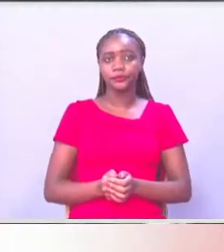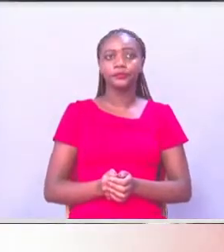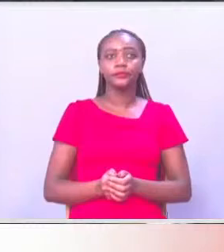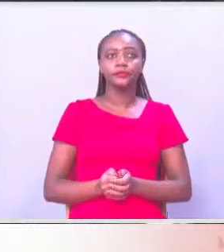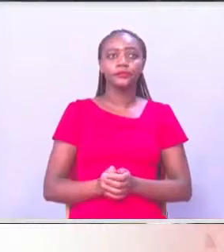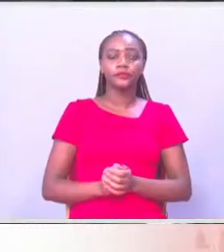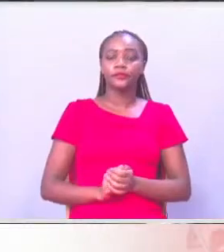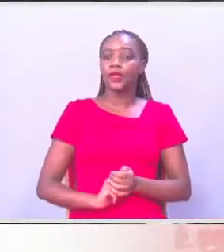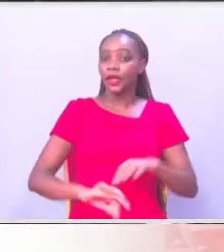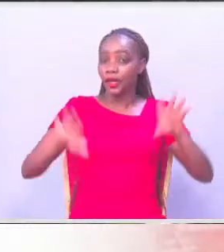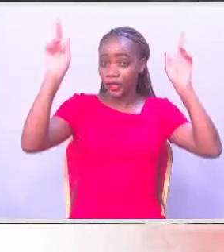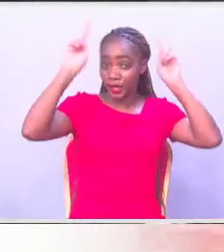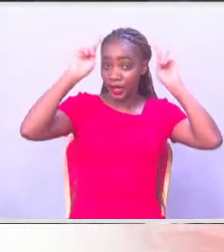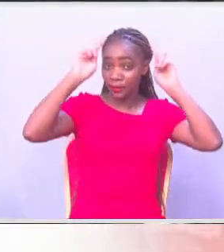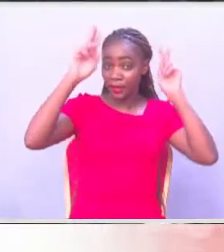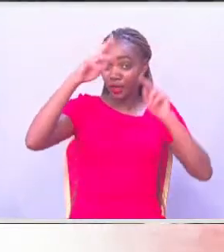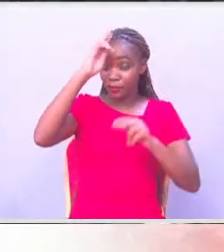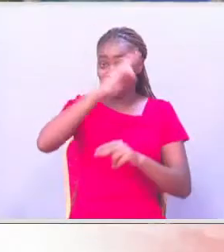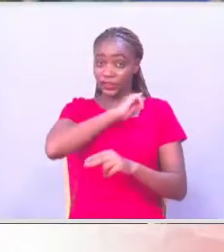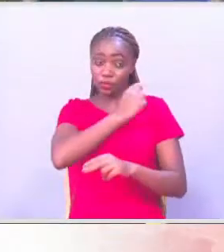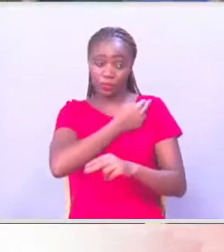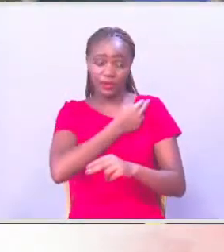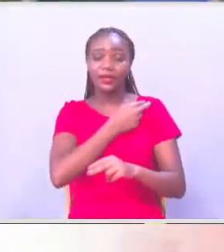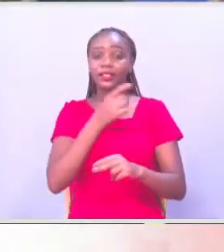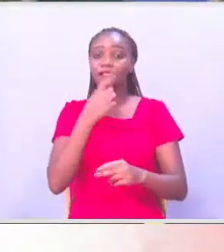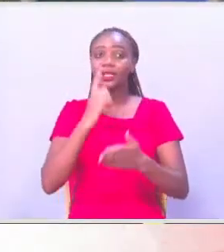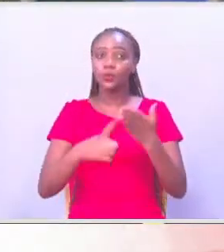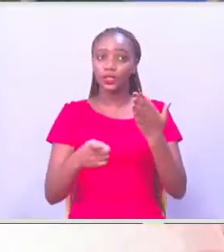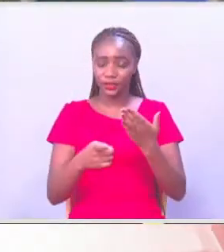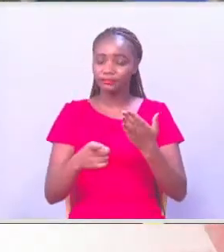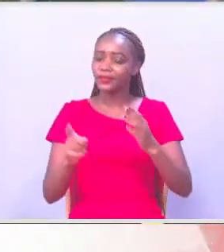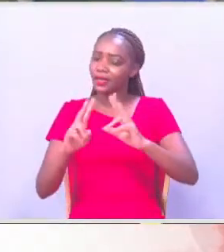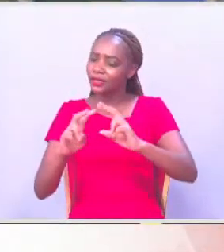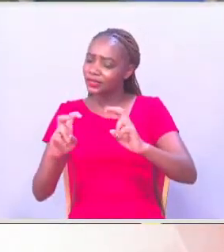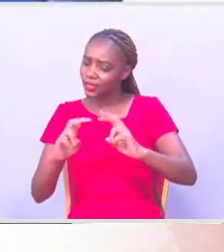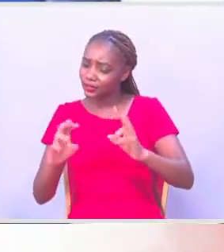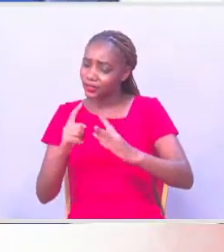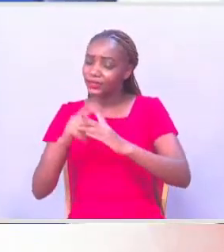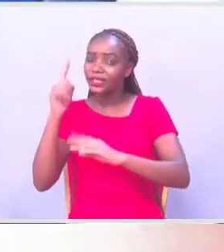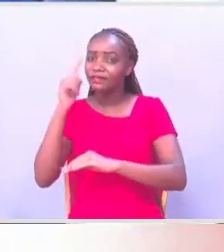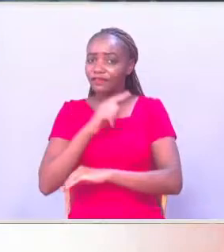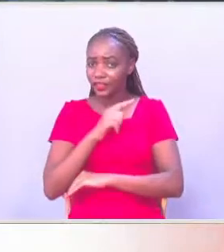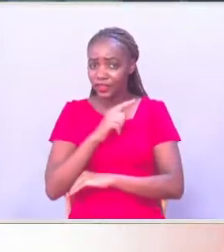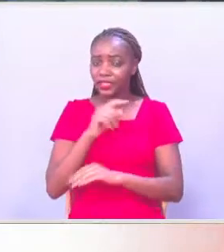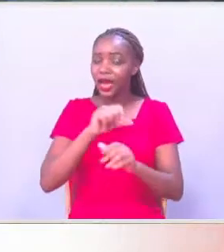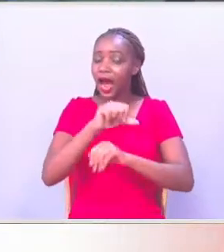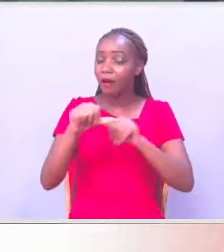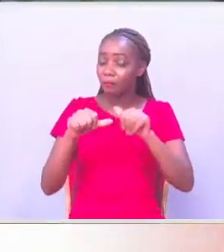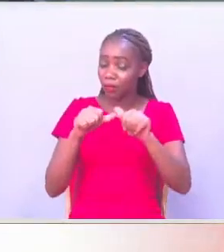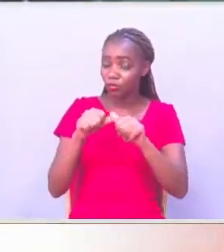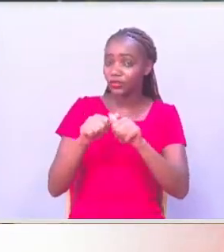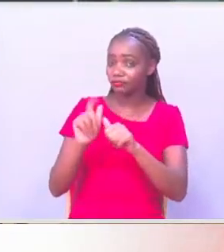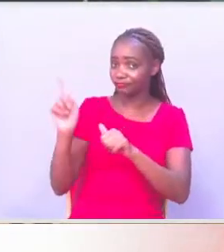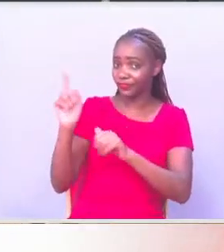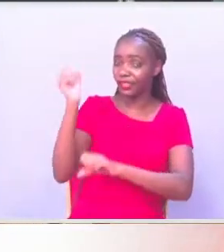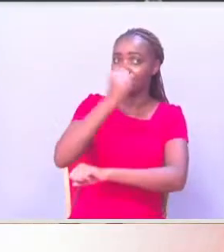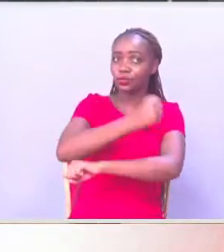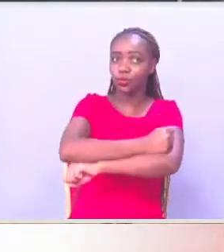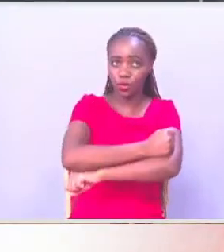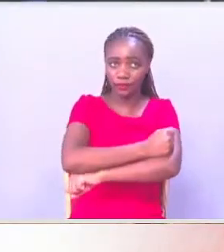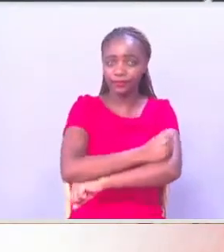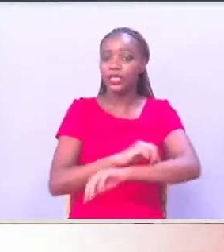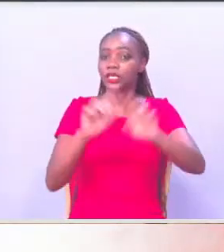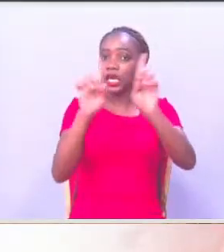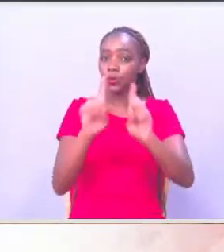According to Kakamega Police Commander Hassan Barua, preliminary investigations by security officers and teachers have led to the arrest